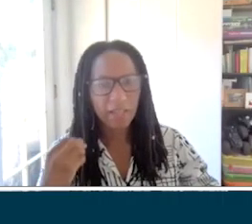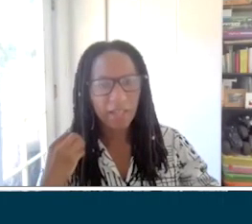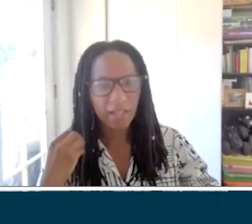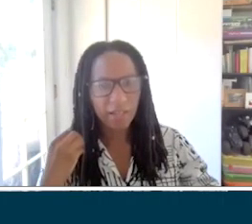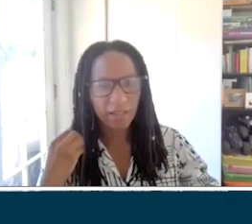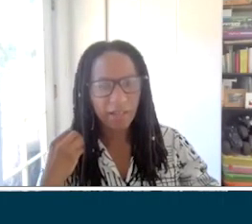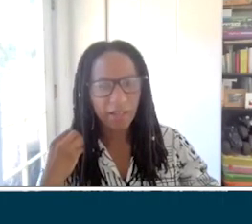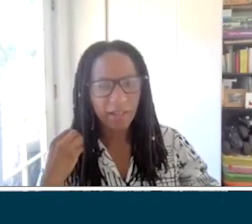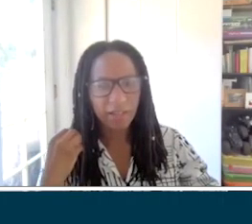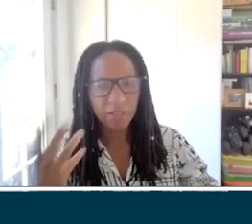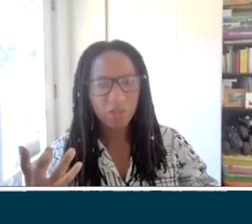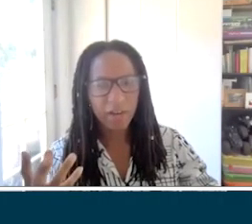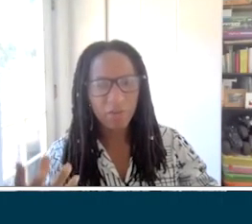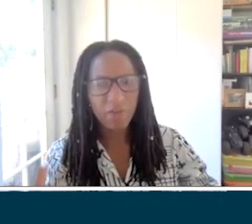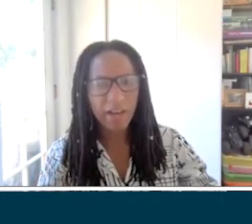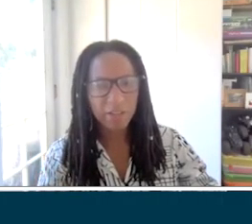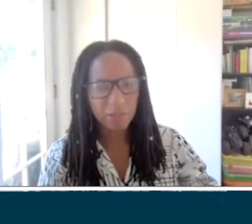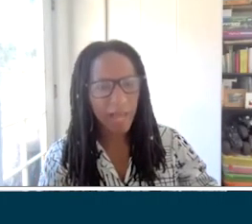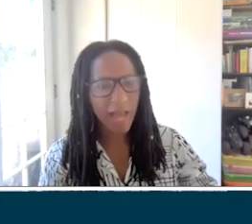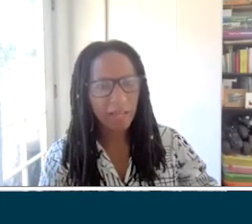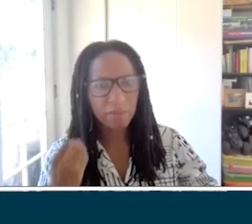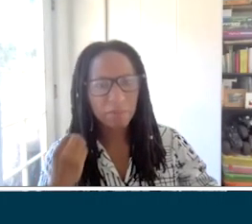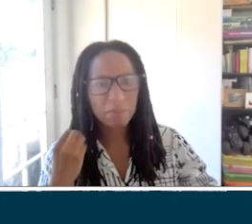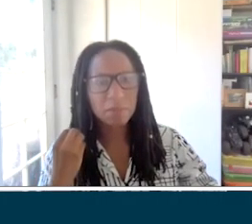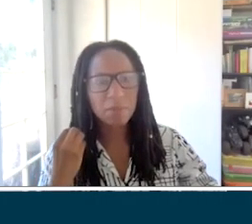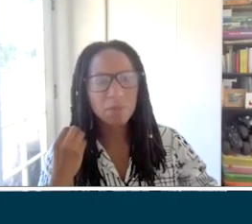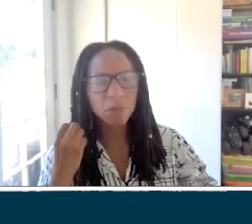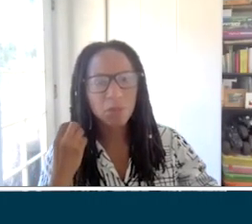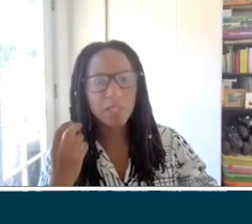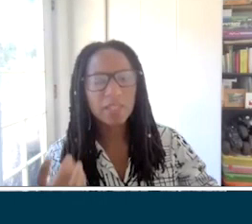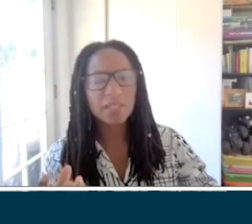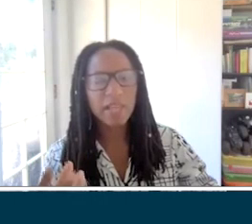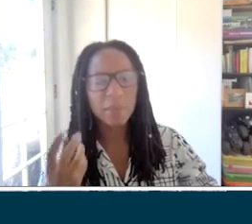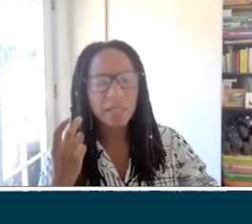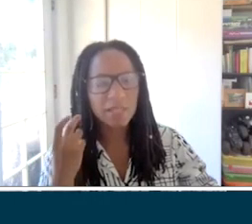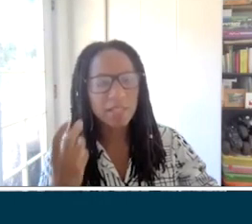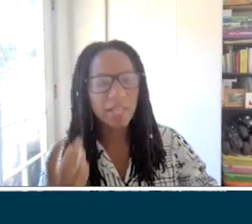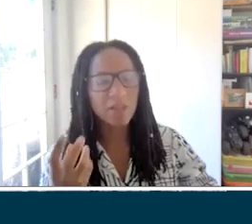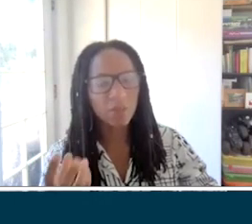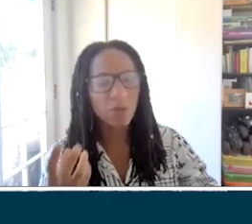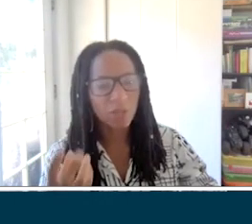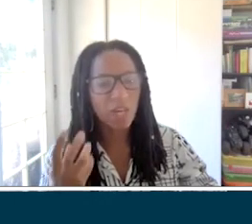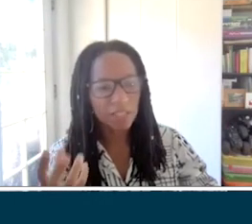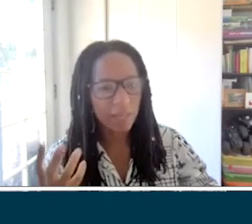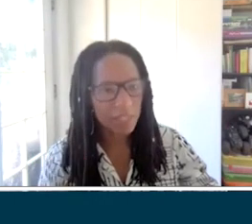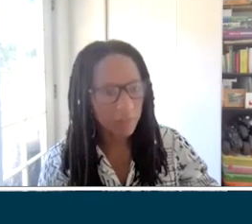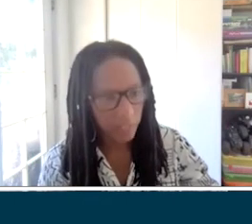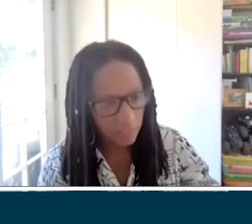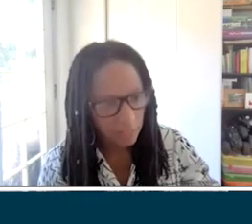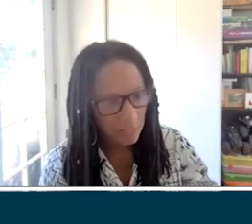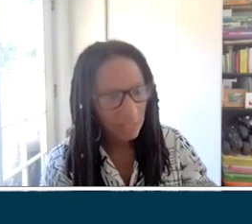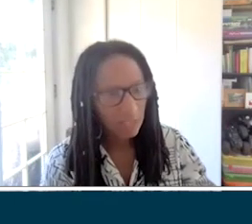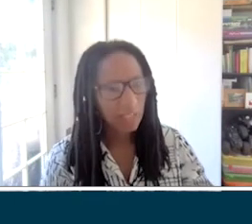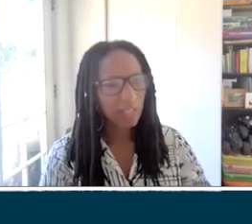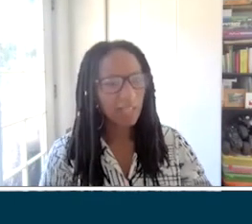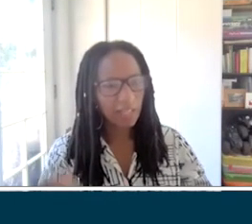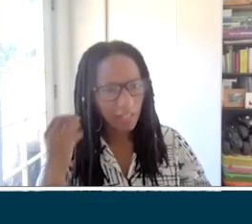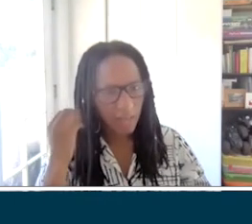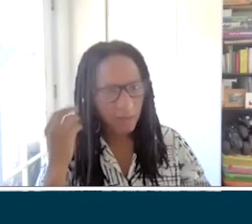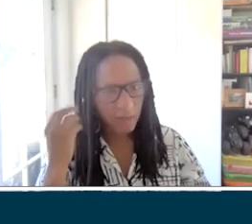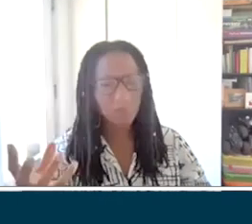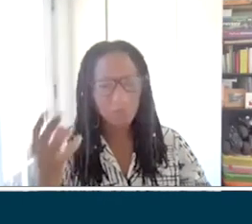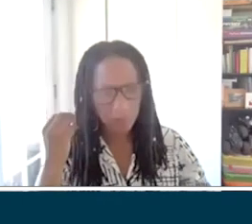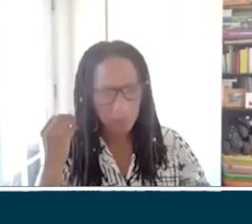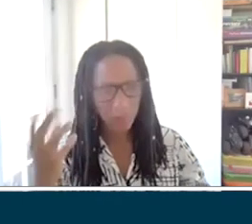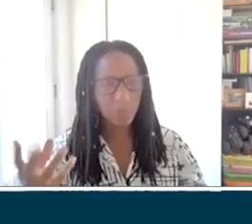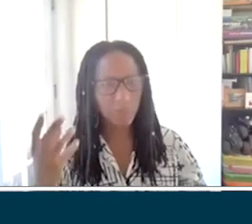they would drink the sand, and his friend fires back, people drink the sand because they don't know the